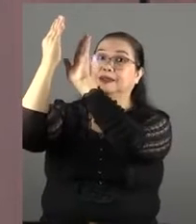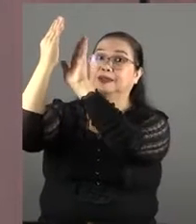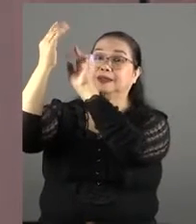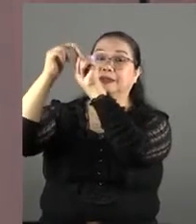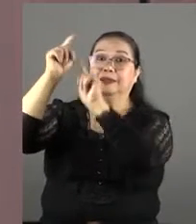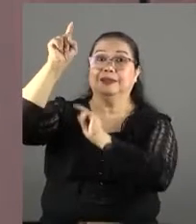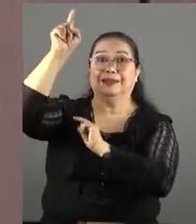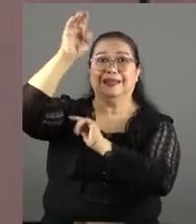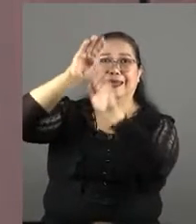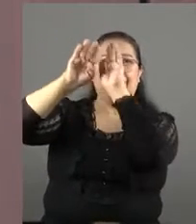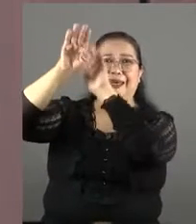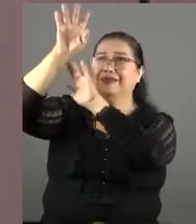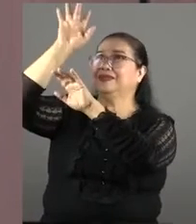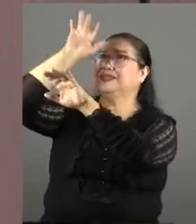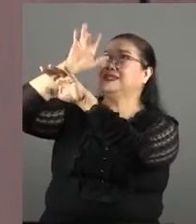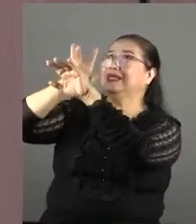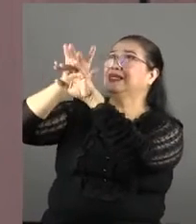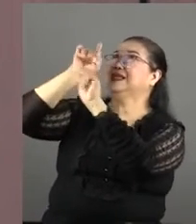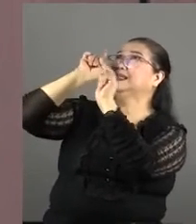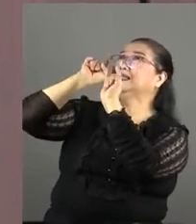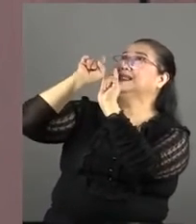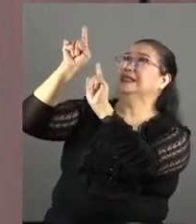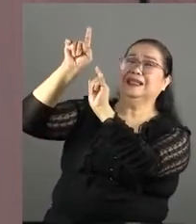of heaven, the unachievable.